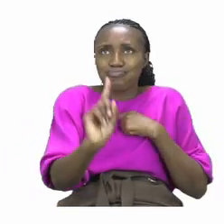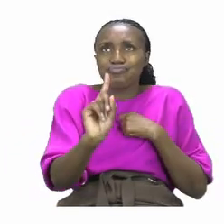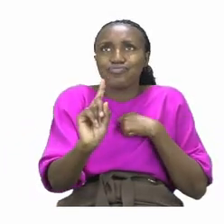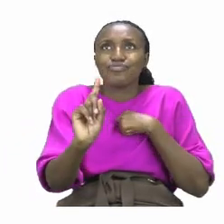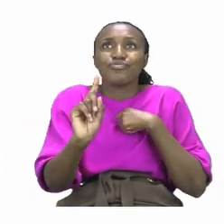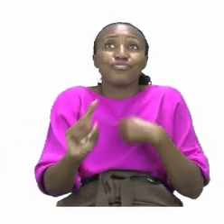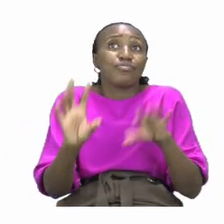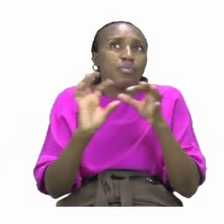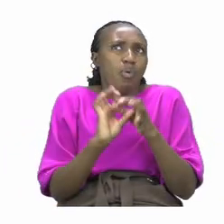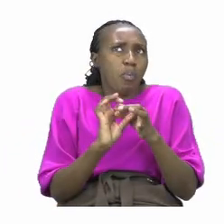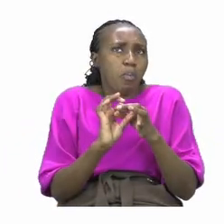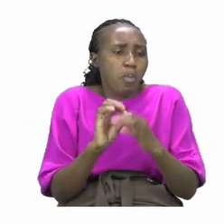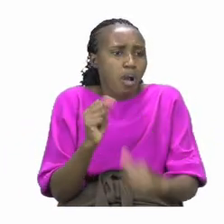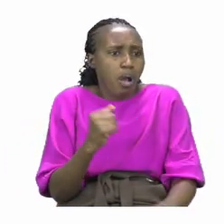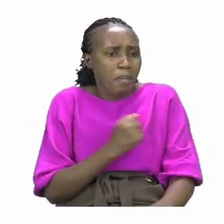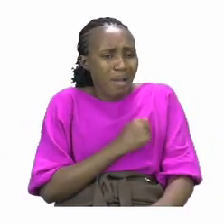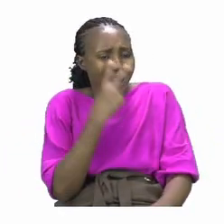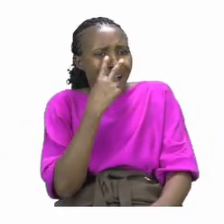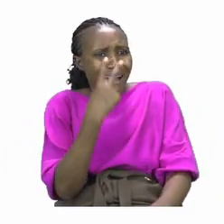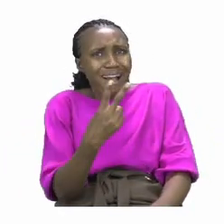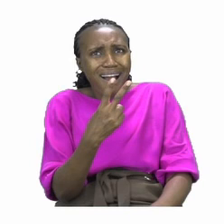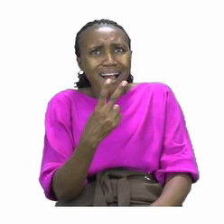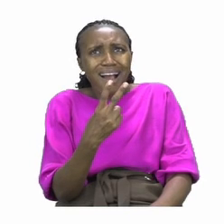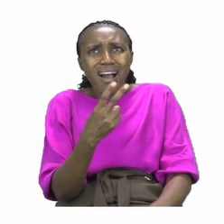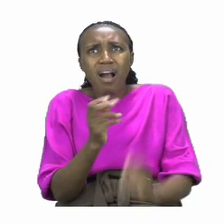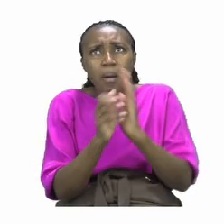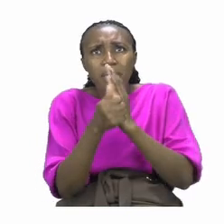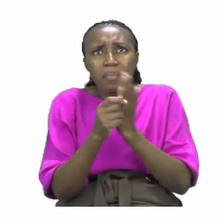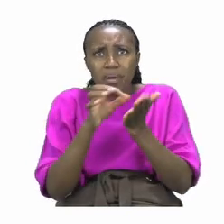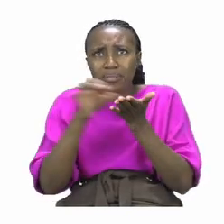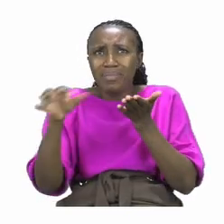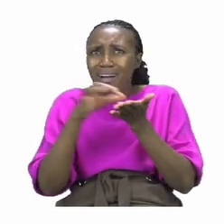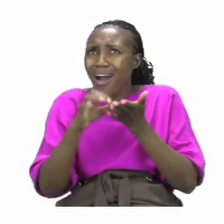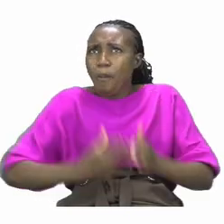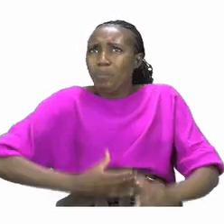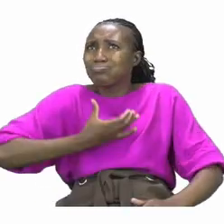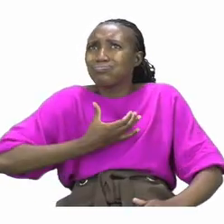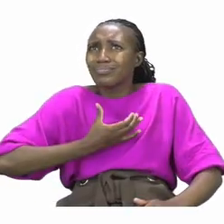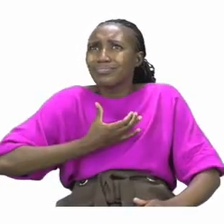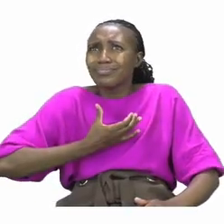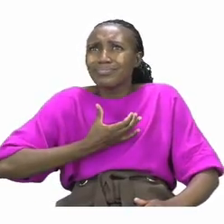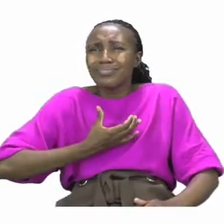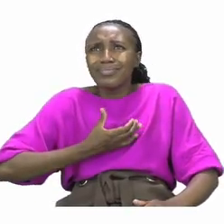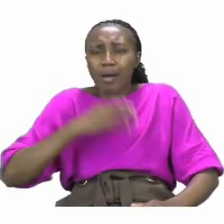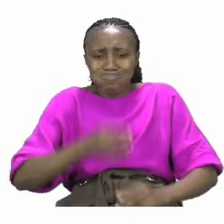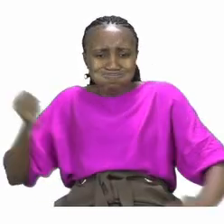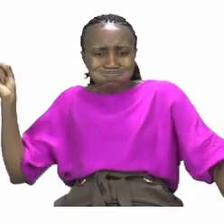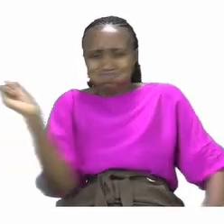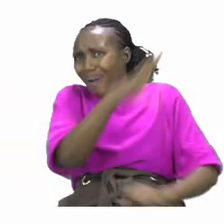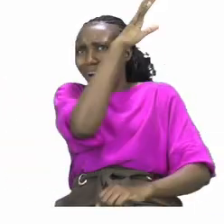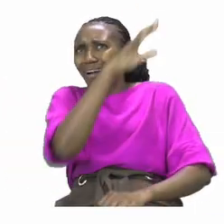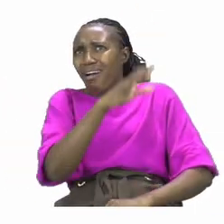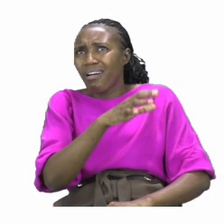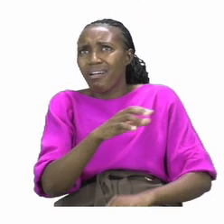When Jack's mother saw the beans, she was very angry. She threw the beans out of